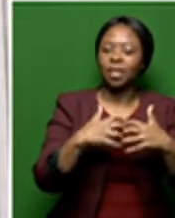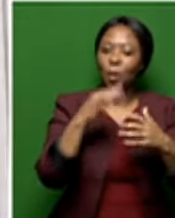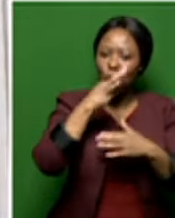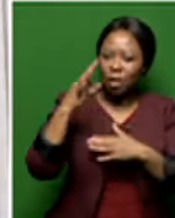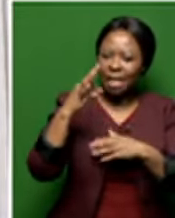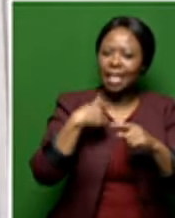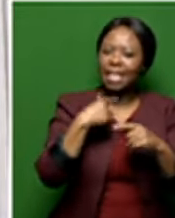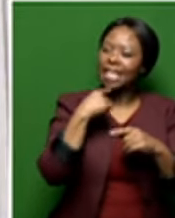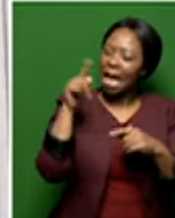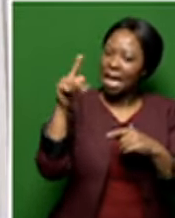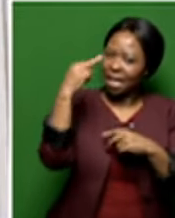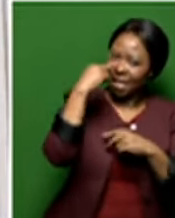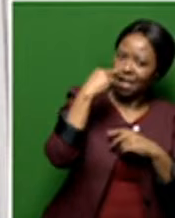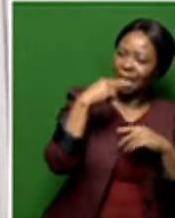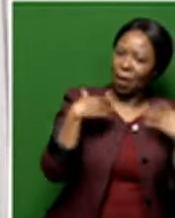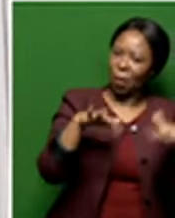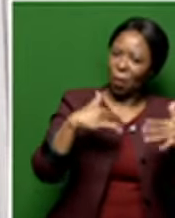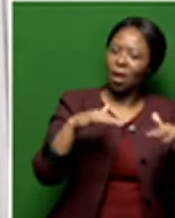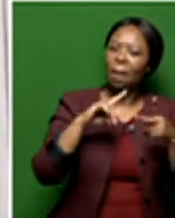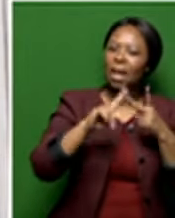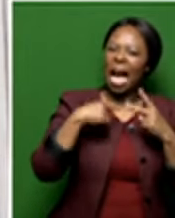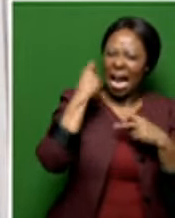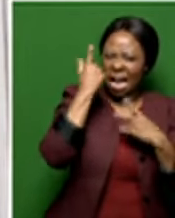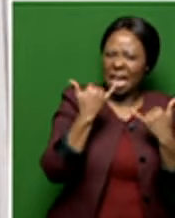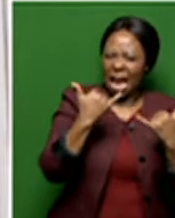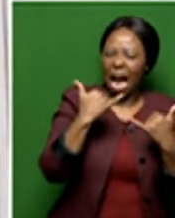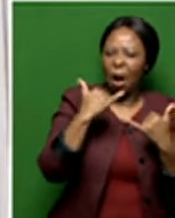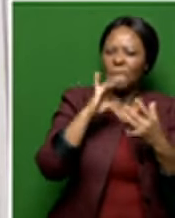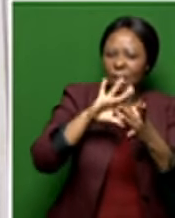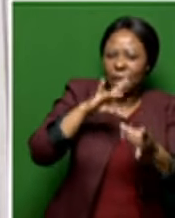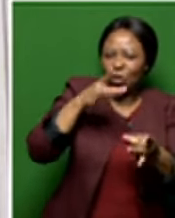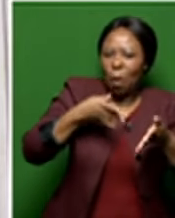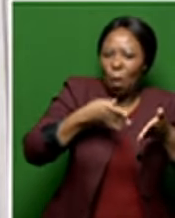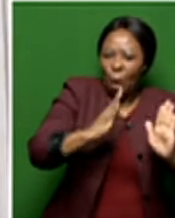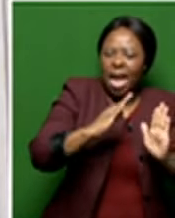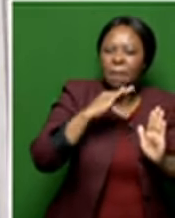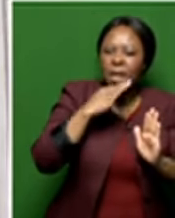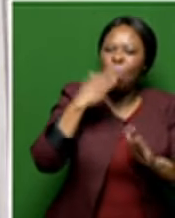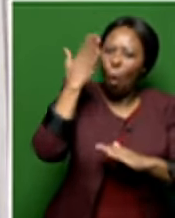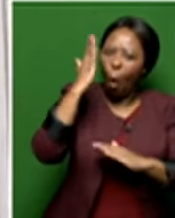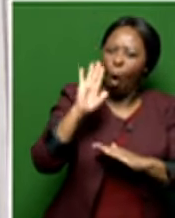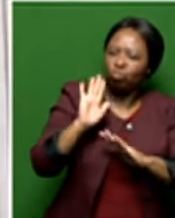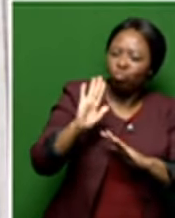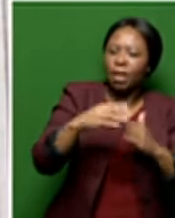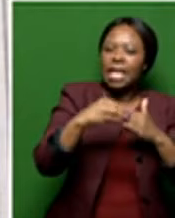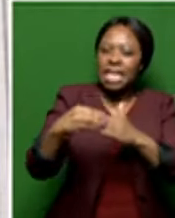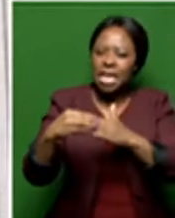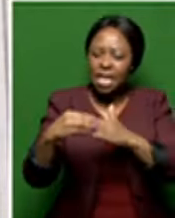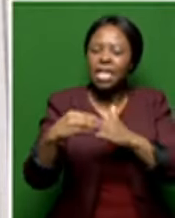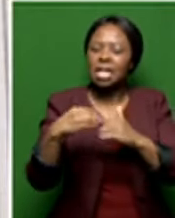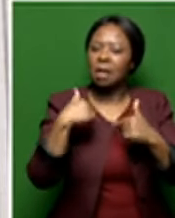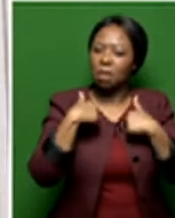but I understand now from the spiritual journey that it was truly divine intervention to lead me to be able to